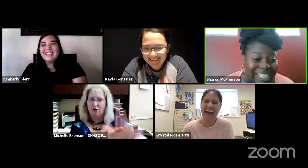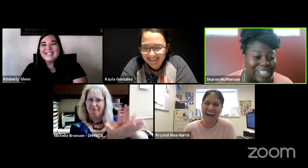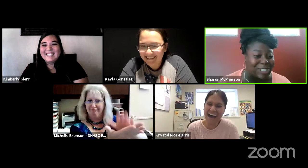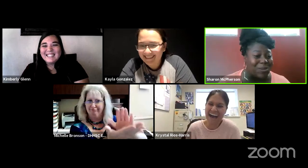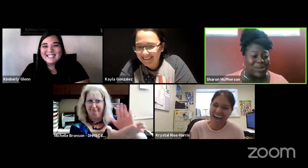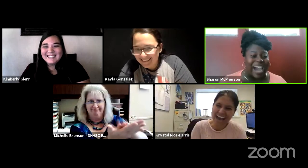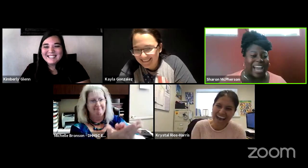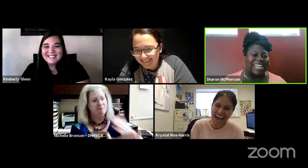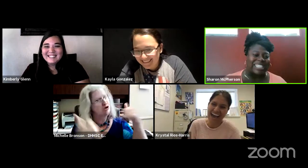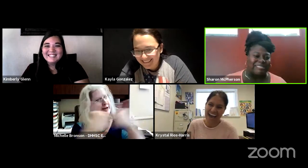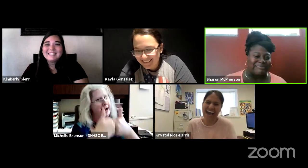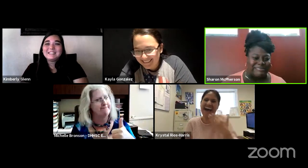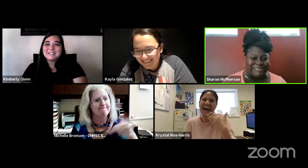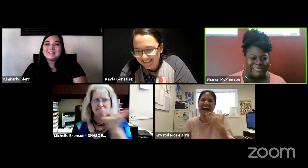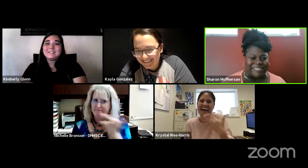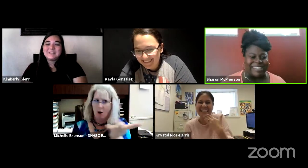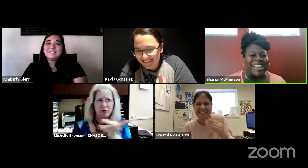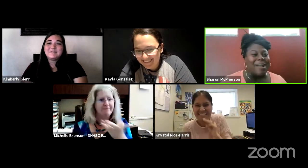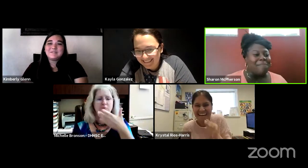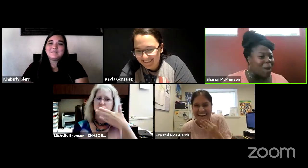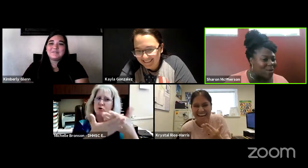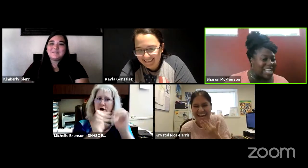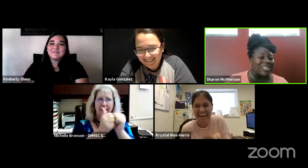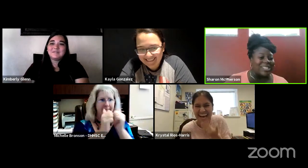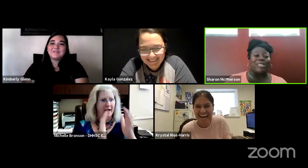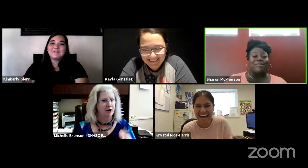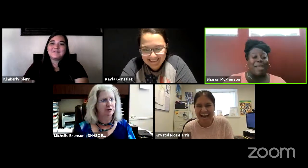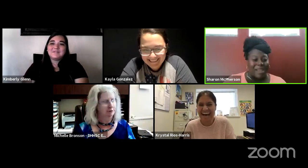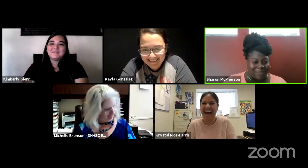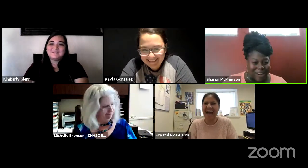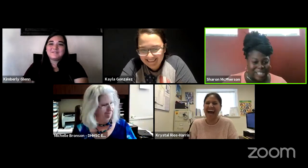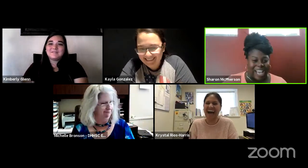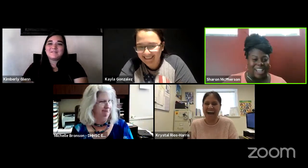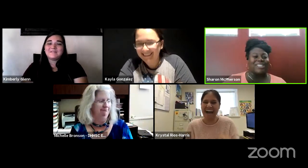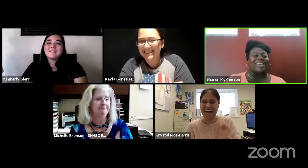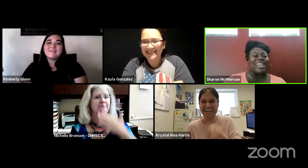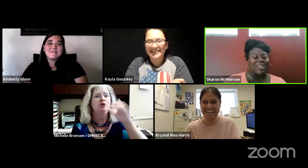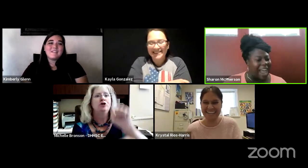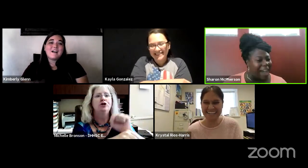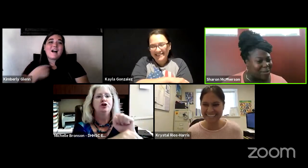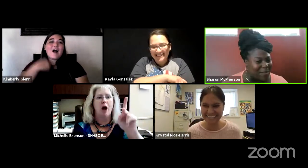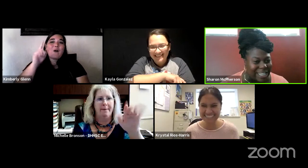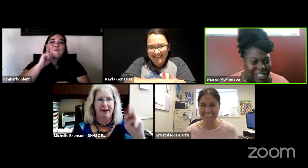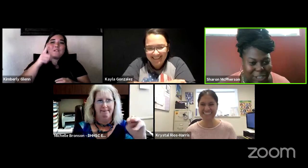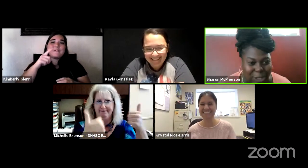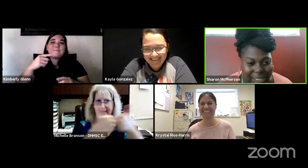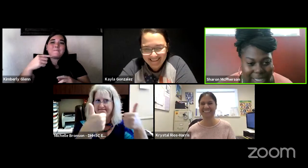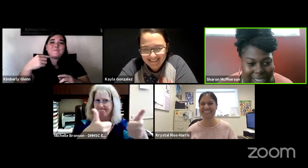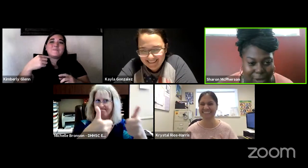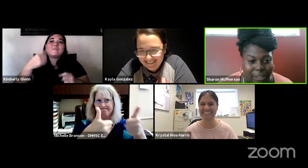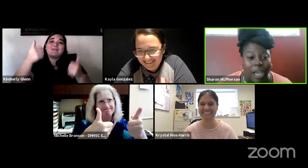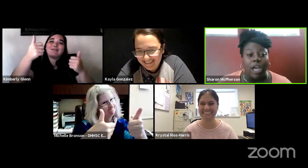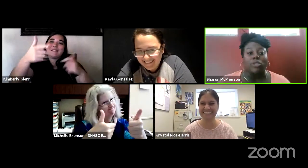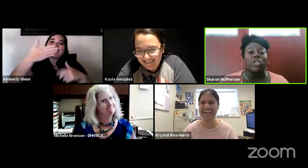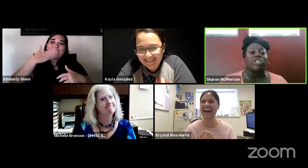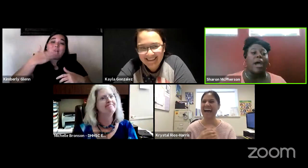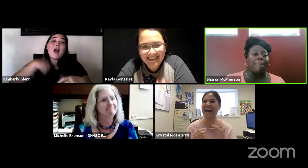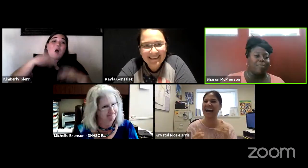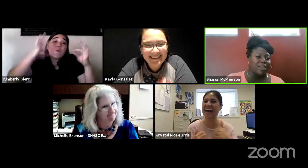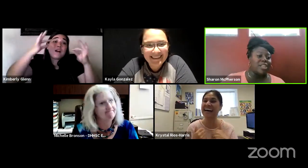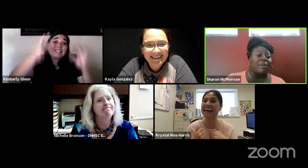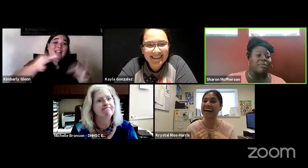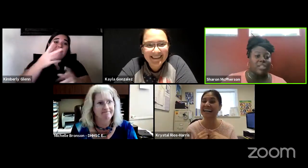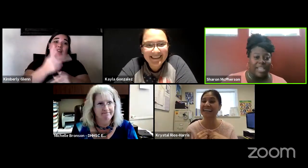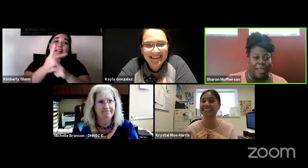wasn't paying attention. So when you got it, I said, Arr! Okay, so that made it very challenging. You have to pay attention to those details. So good